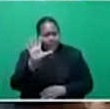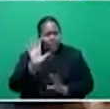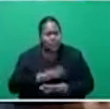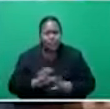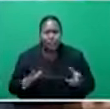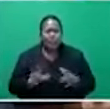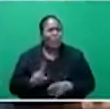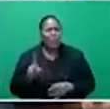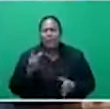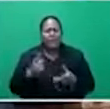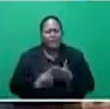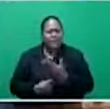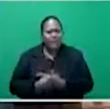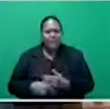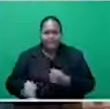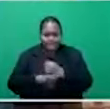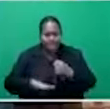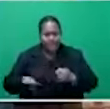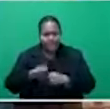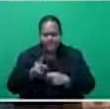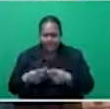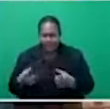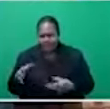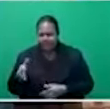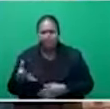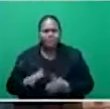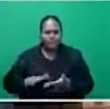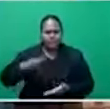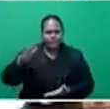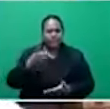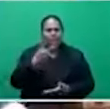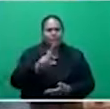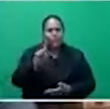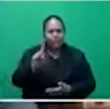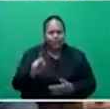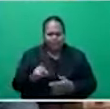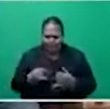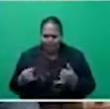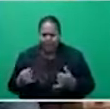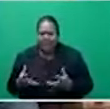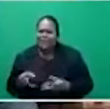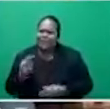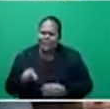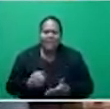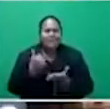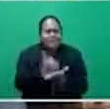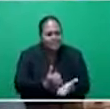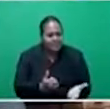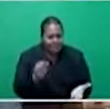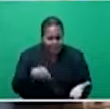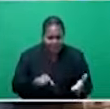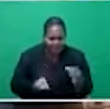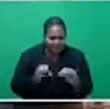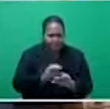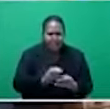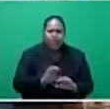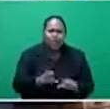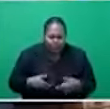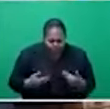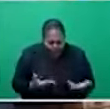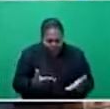price of all these things, the basic items have gone up, those 21 items have gone up, they need some assistance. We're giving to them now. That's